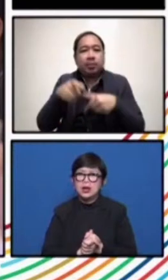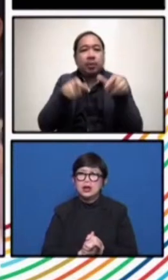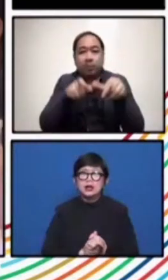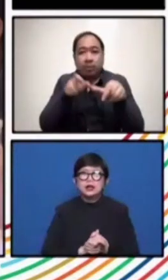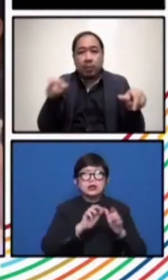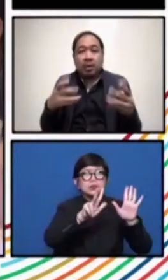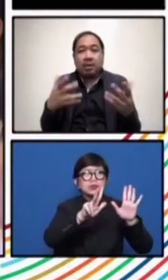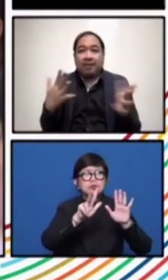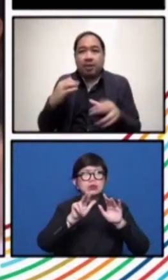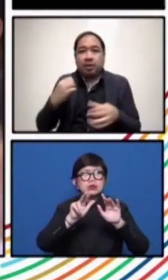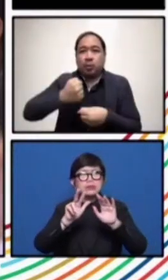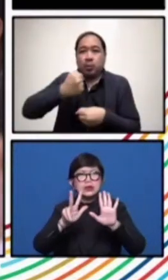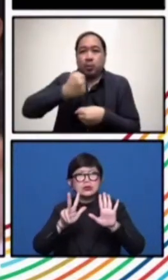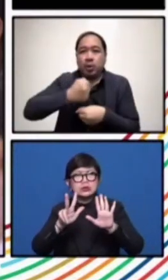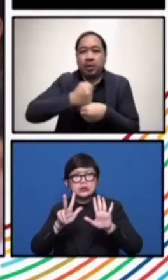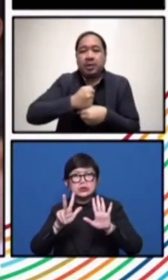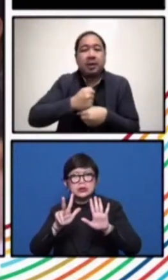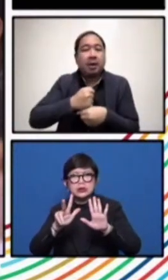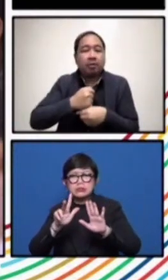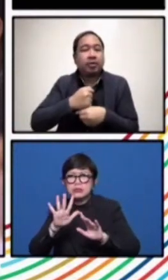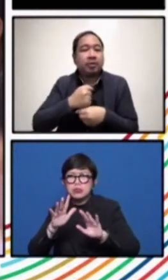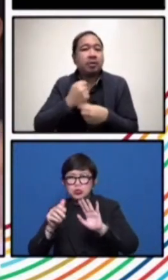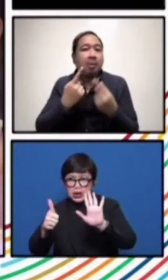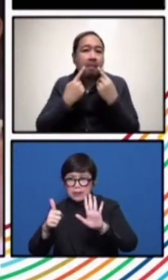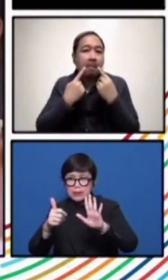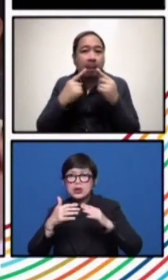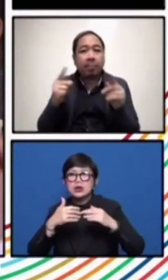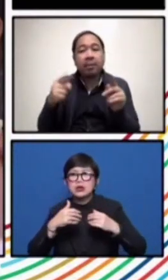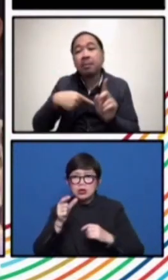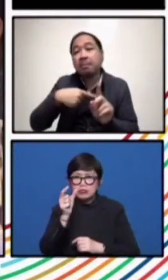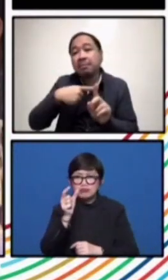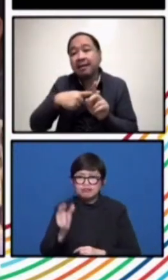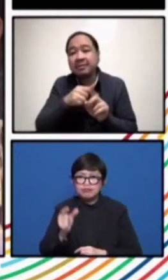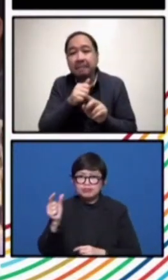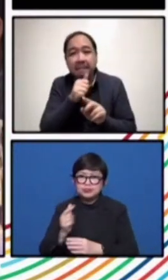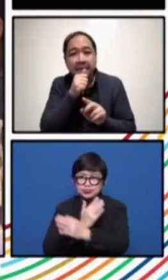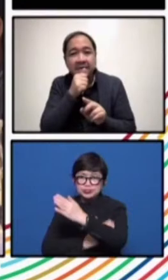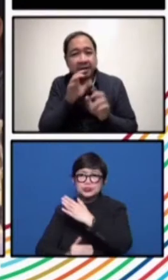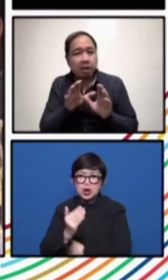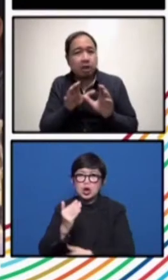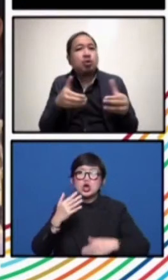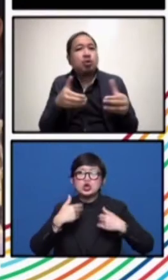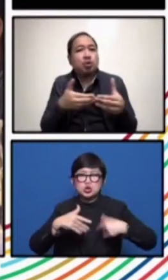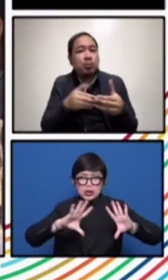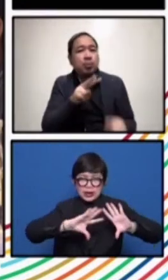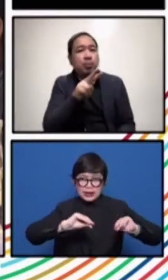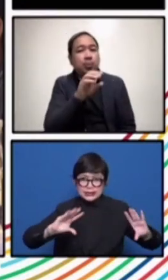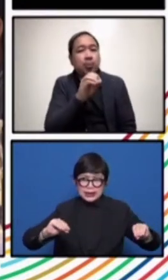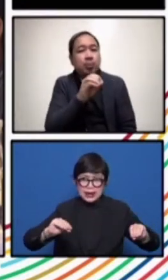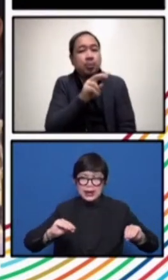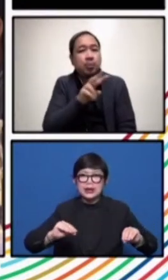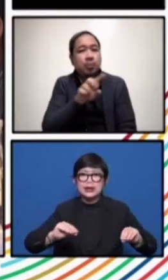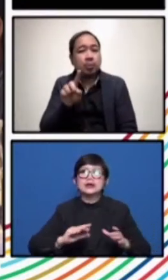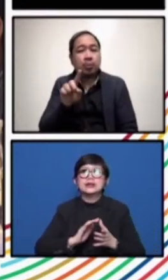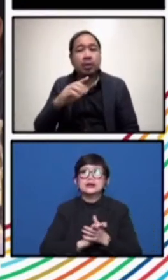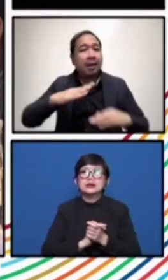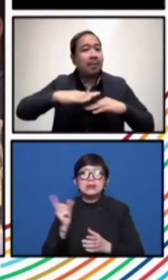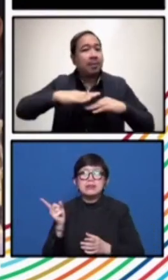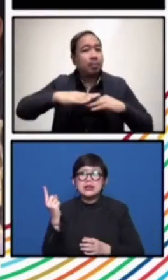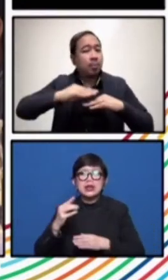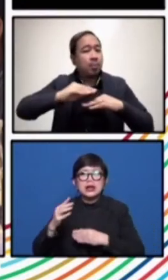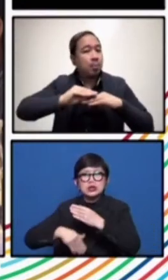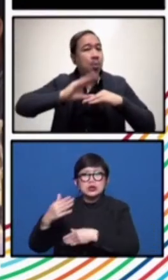and private sector in 2014 which person with increased 17 percent